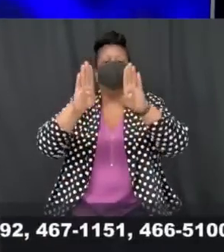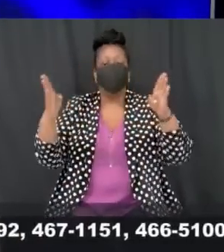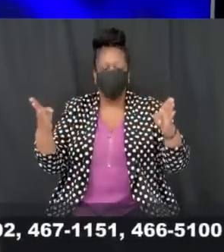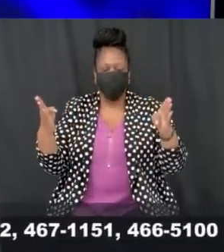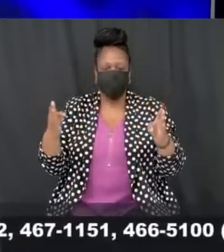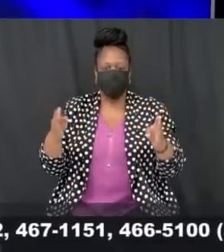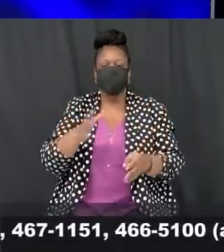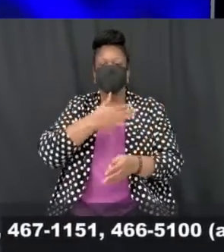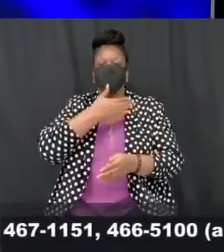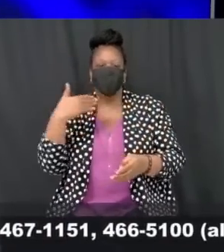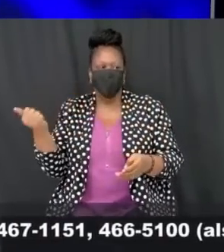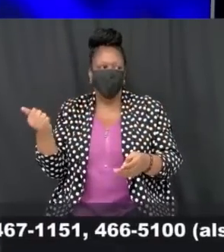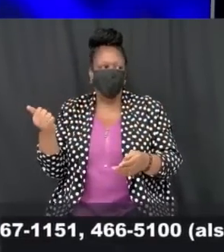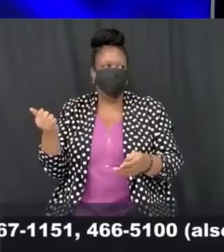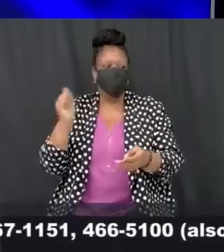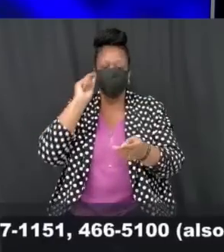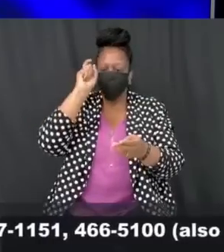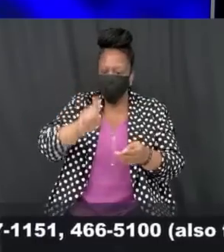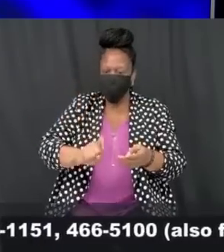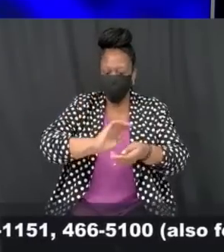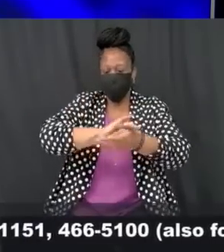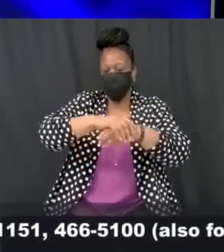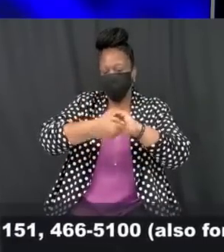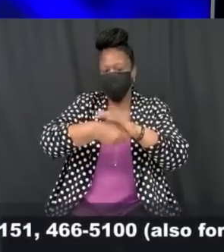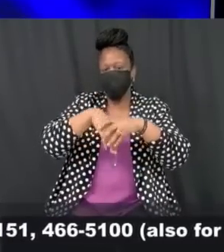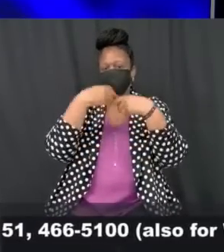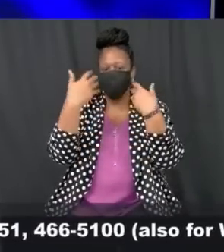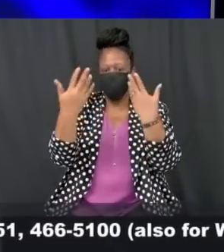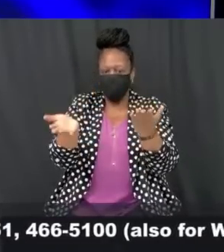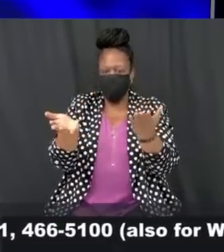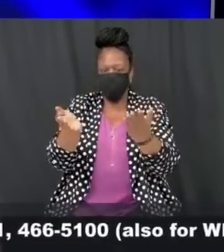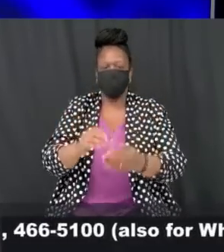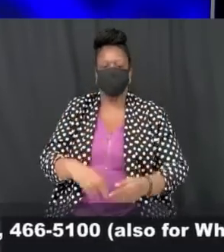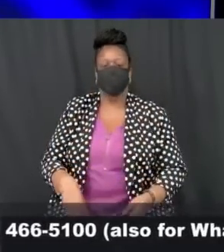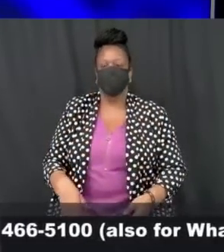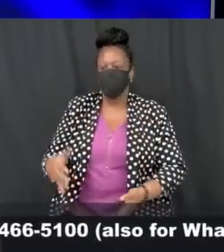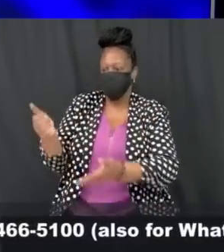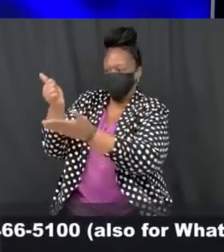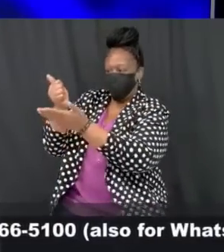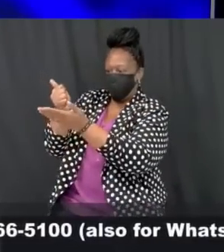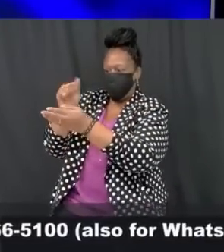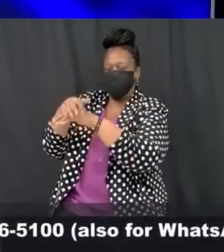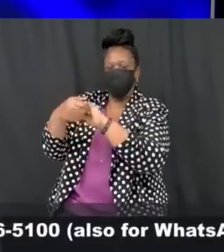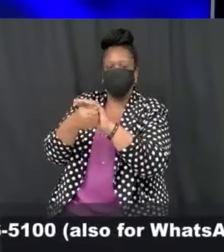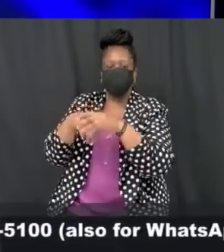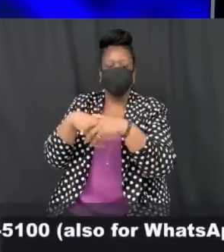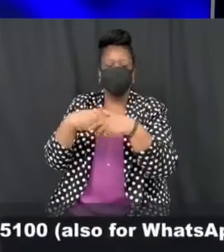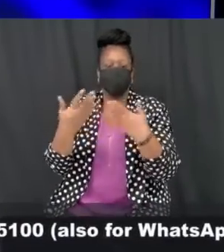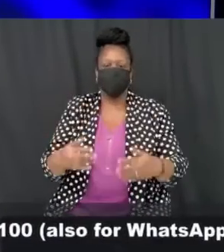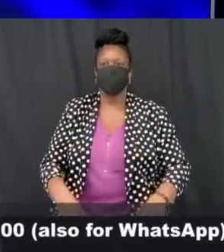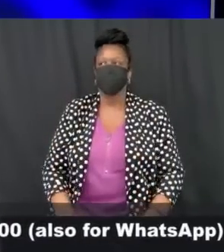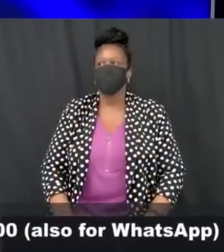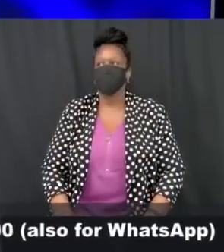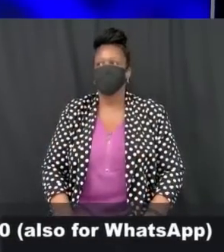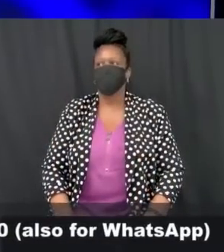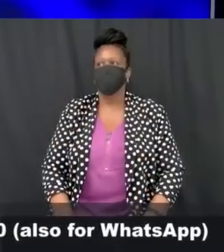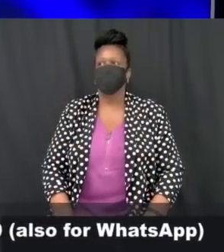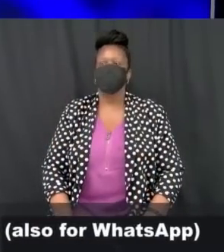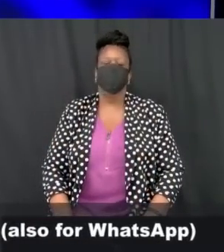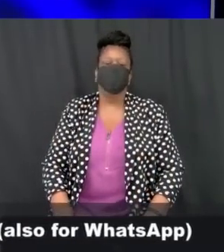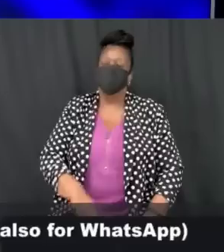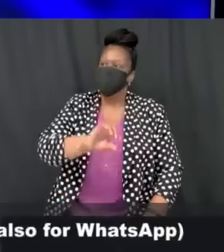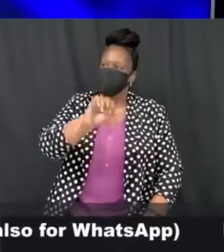hand hygiene and proper sanitary behavior. It is important that I highlight Regulation 11,